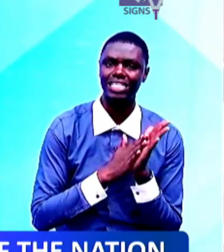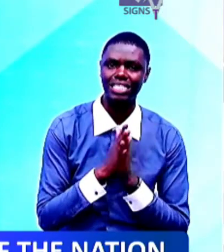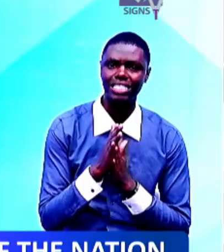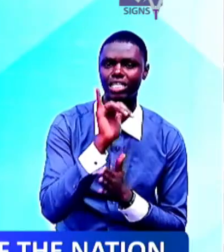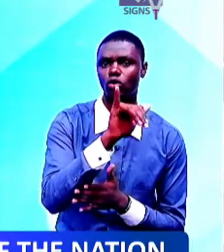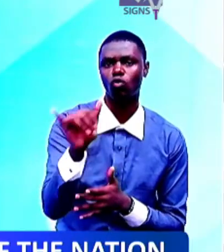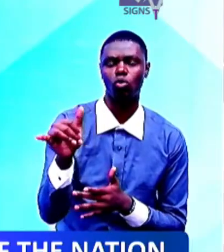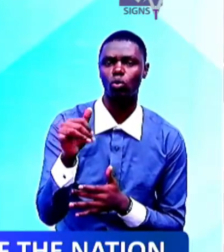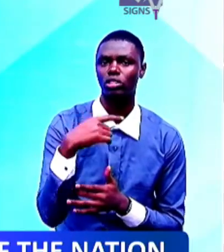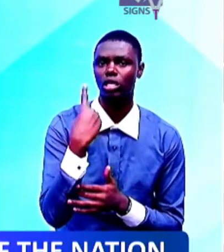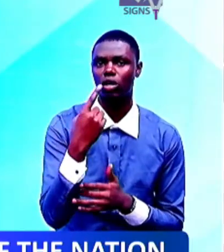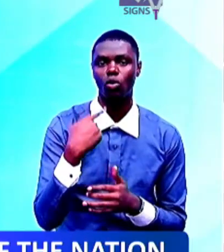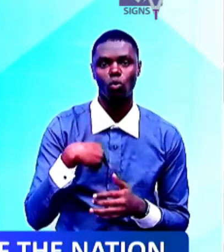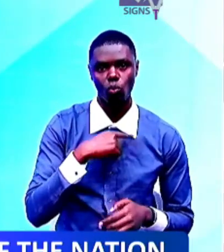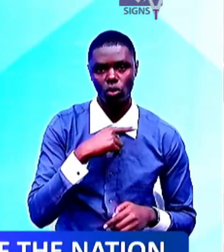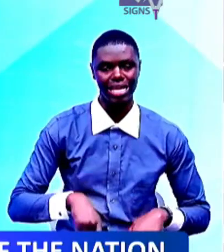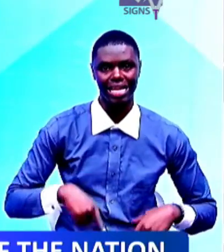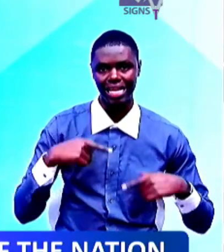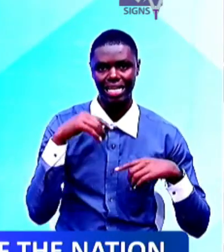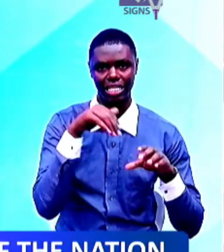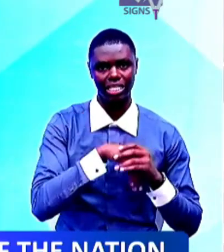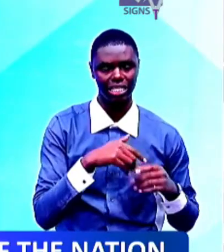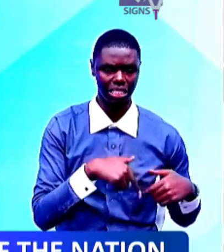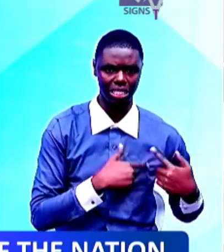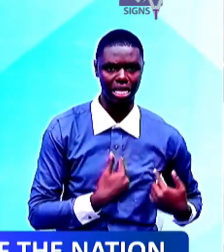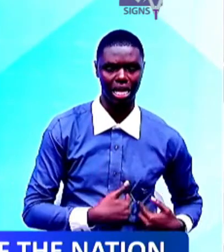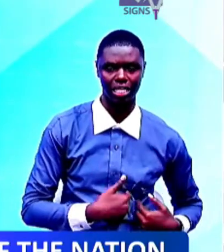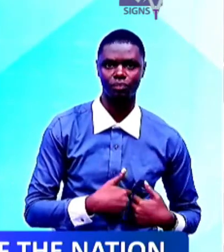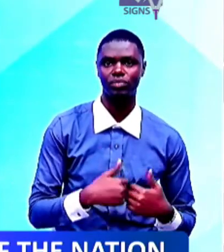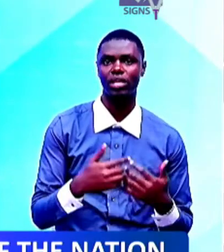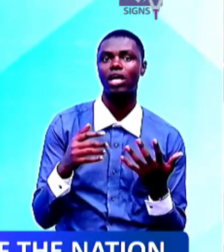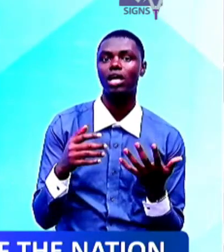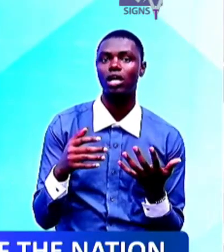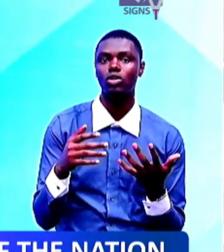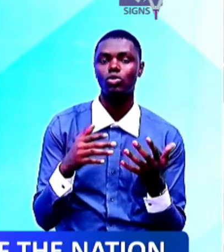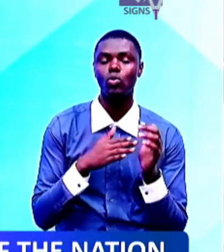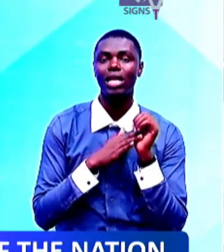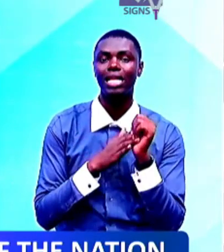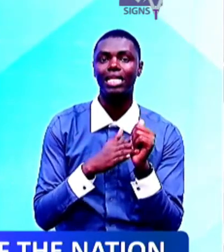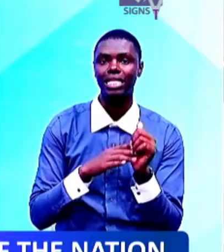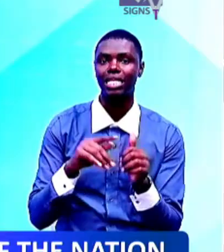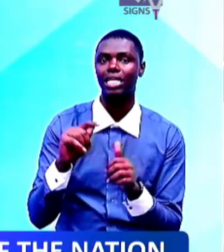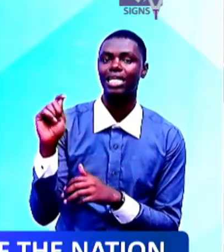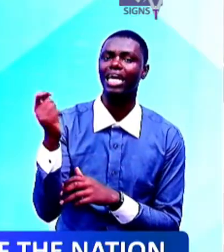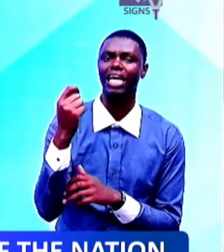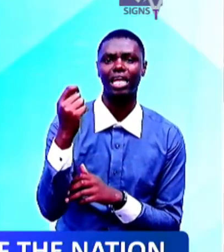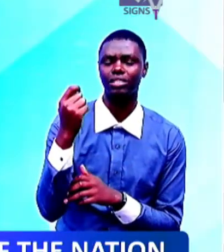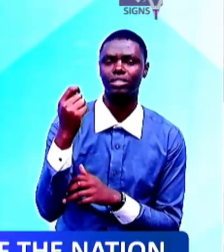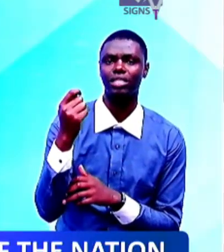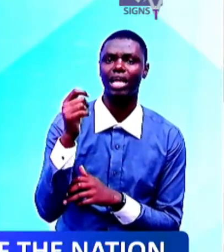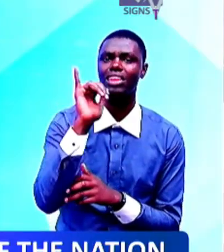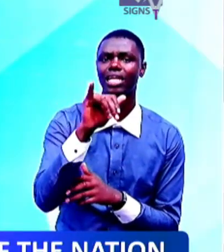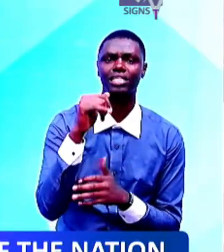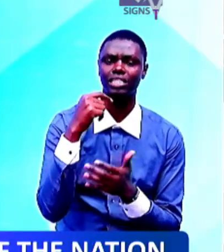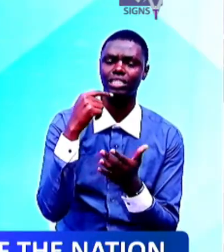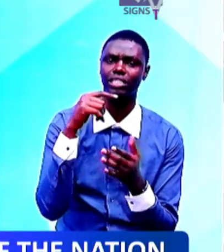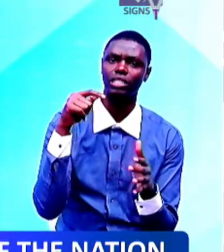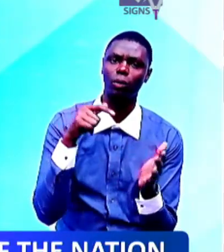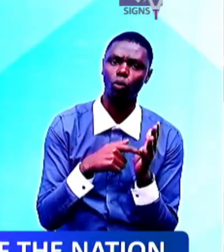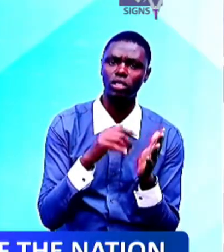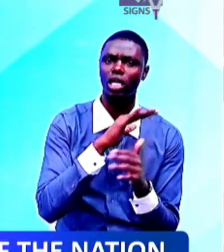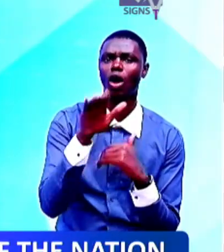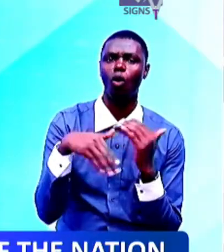those that we lead at heart? Because you're leading Kenya on whose behalf? And that is the argument that every